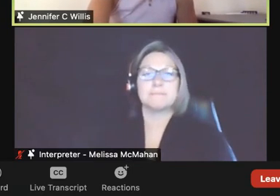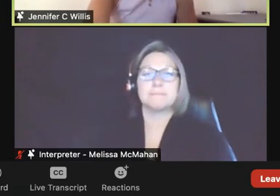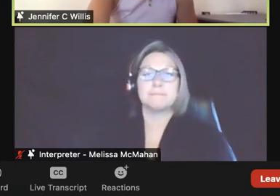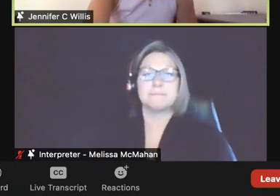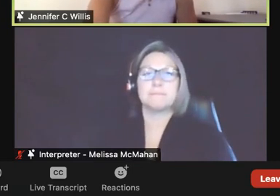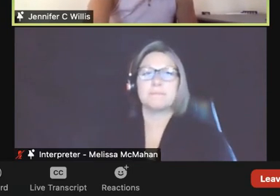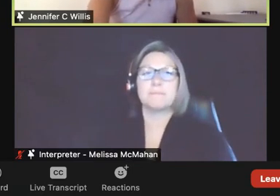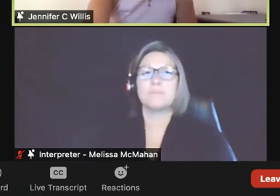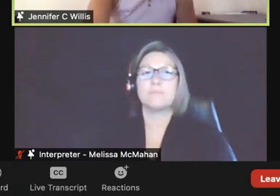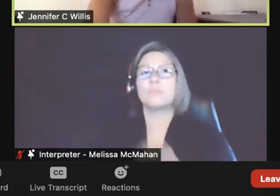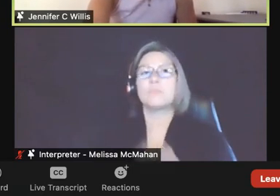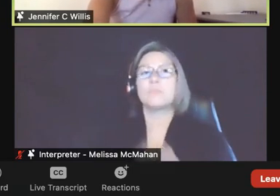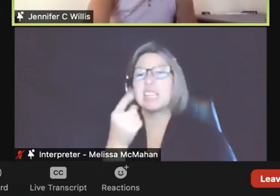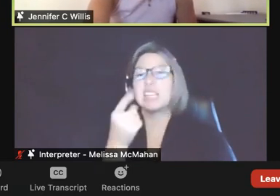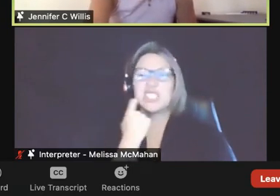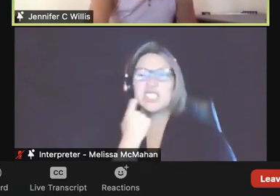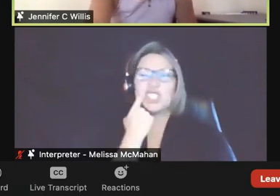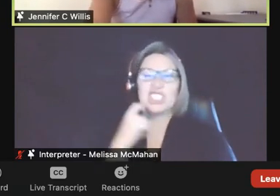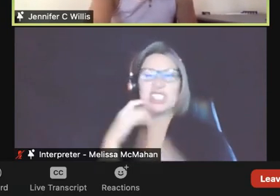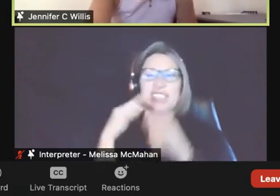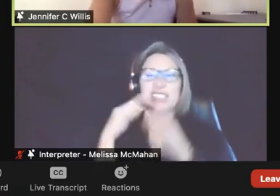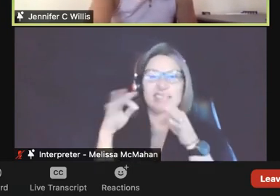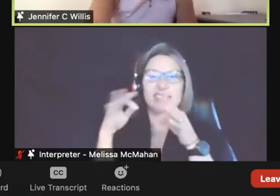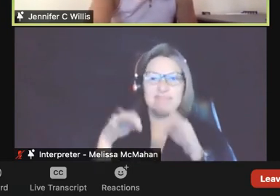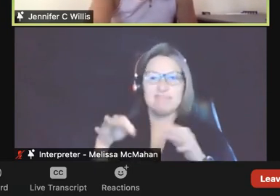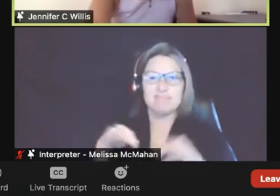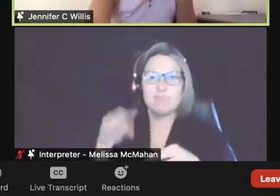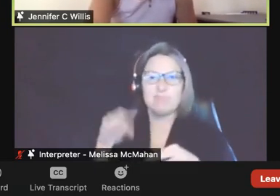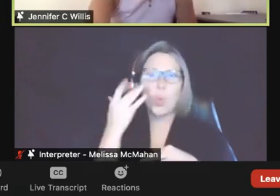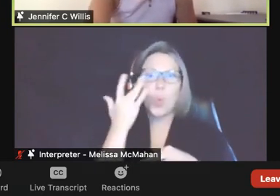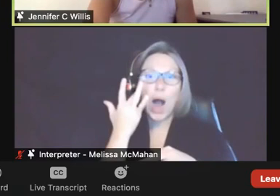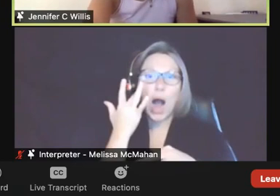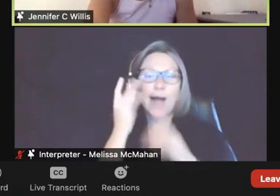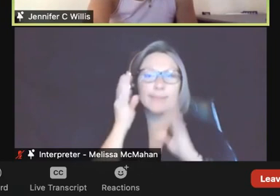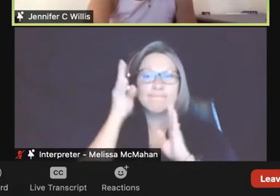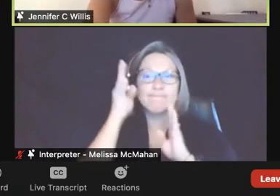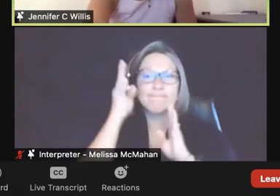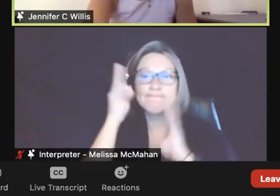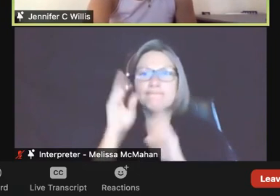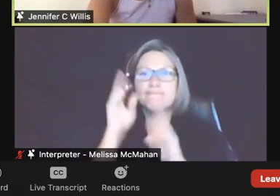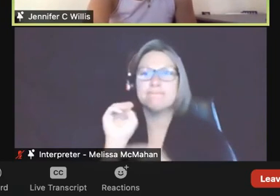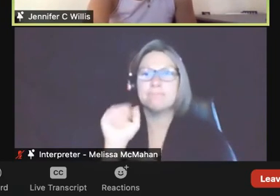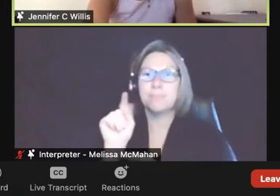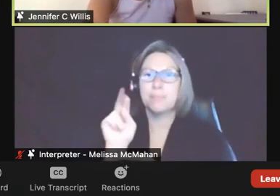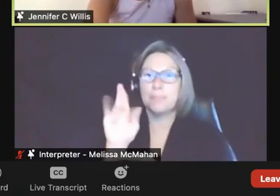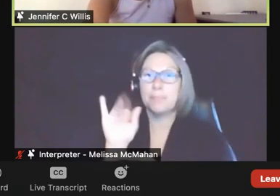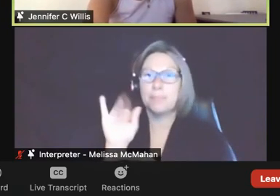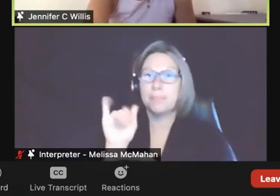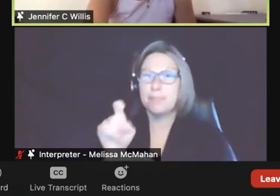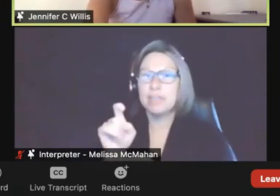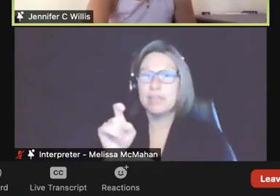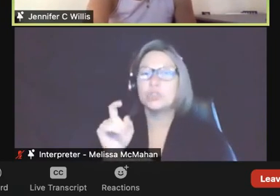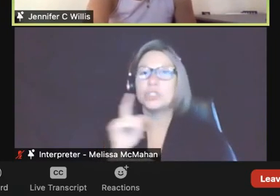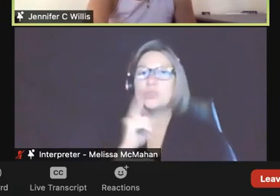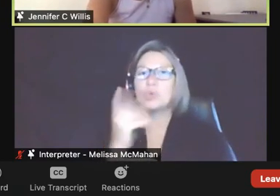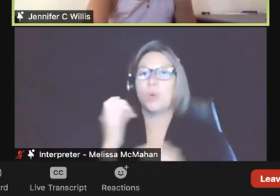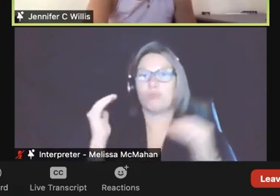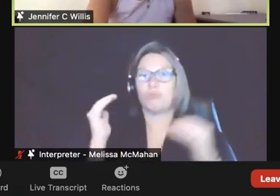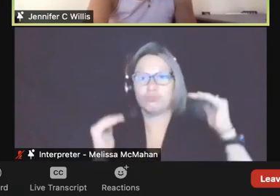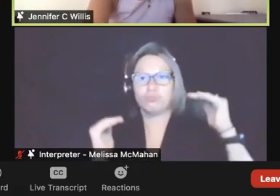Again, this is kind of covering what we've just recently talked about, why we created this matrix, that we're looking to really kind of create a balanced